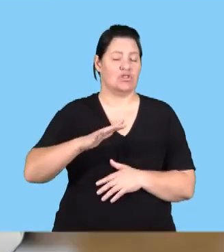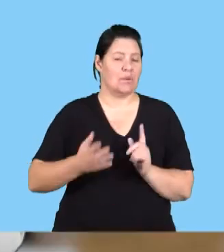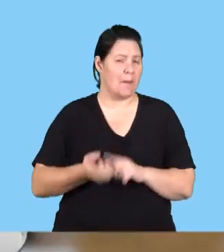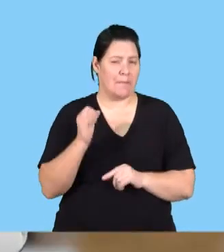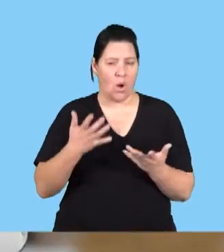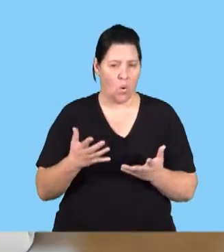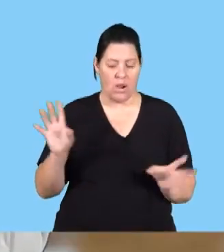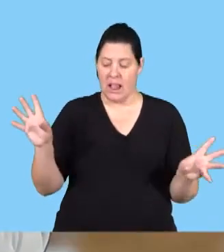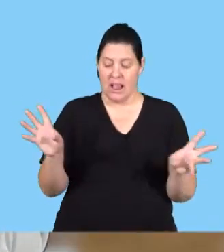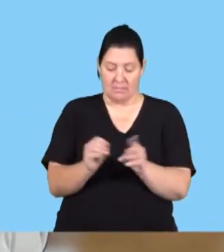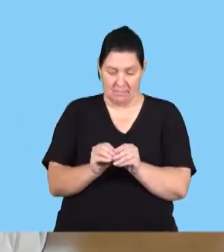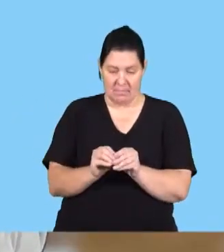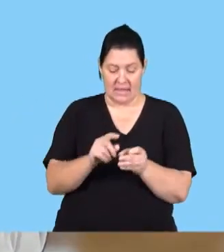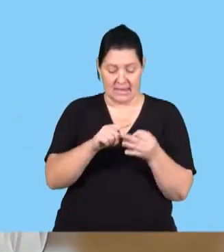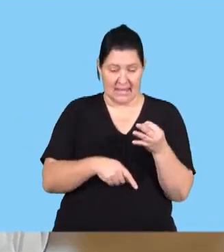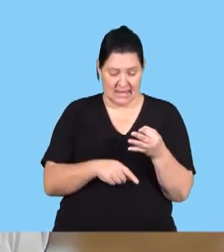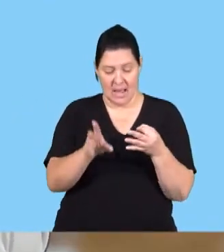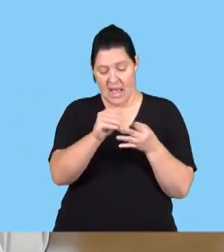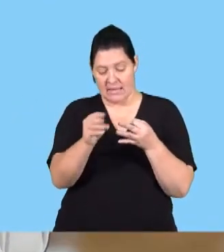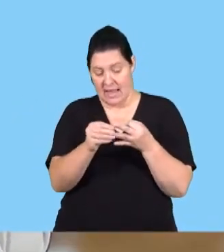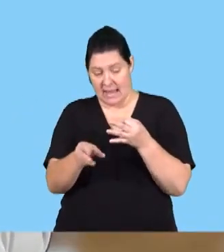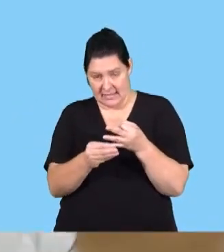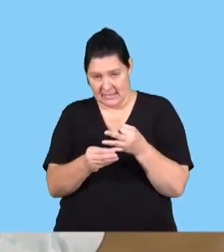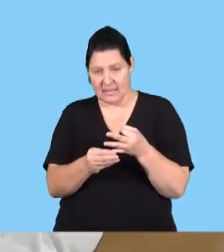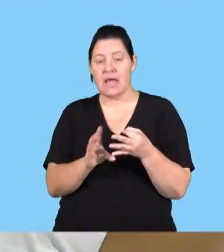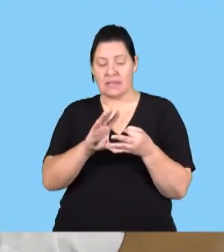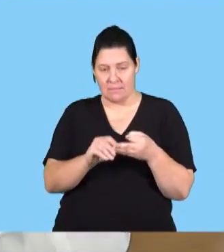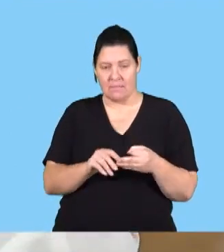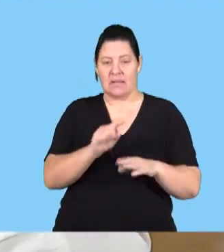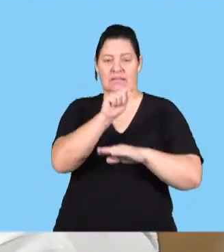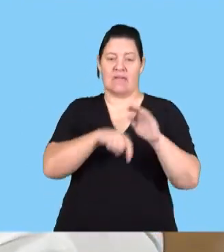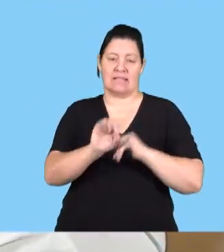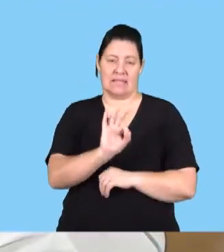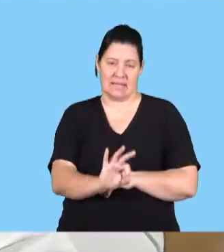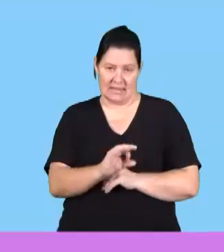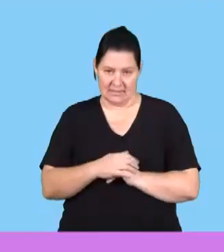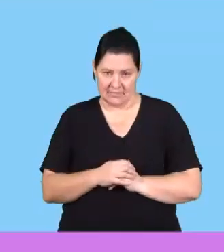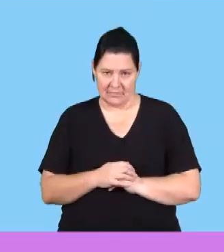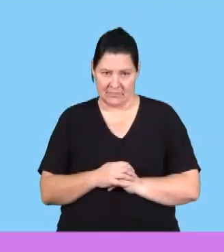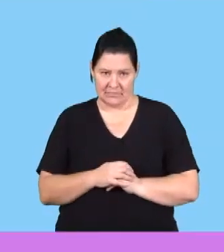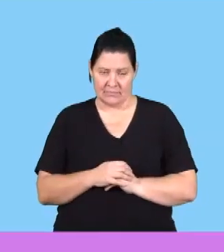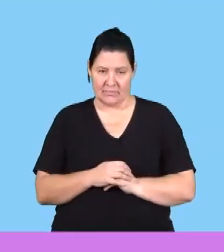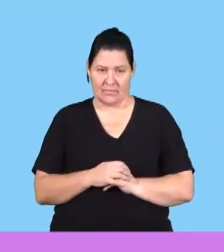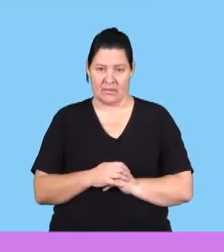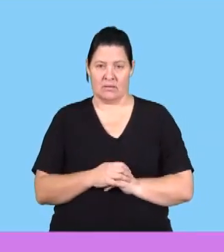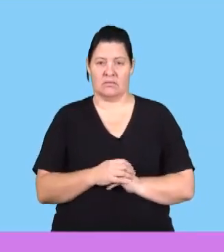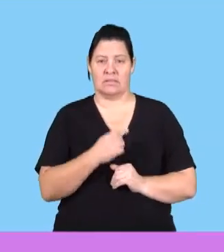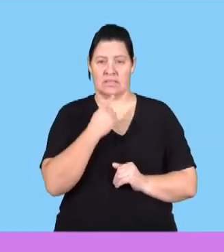determine the average again? I get the sum total divided by how many numbers I have there. So therefore, I'll